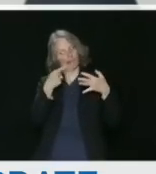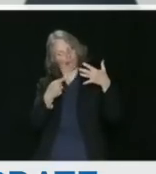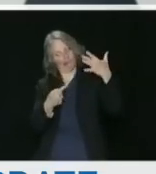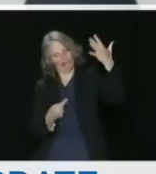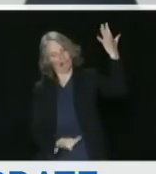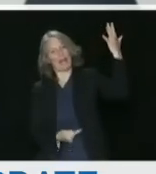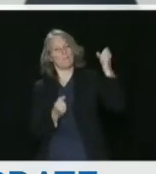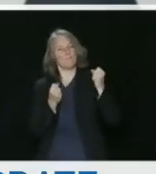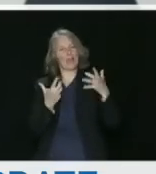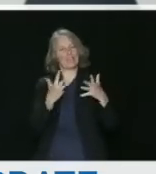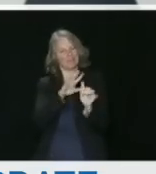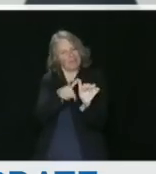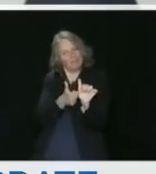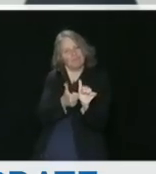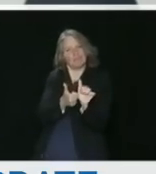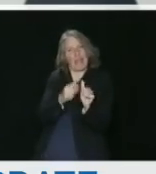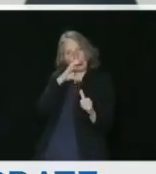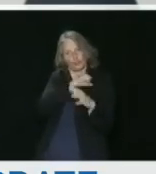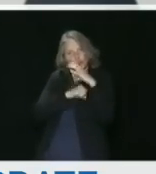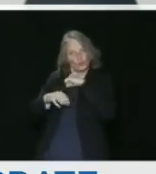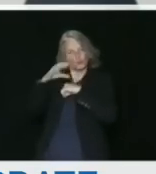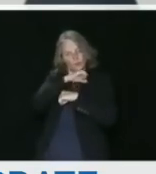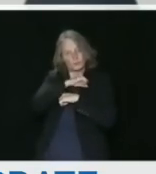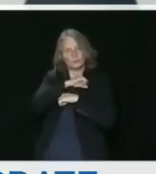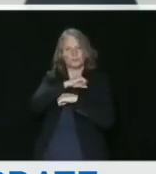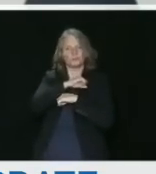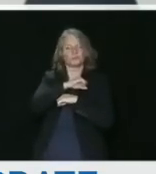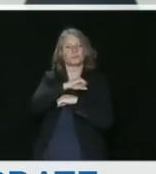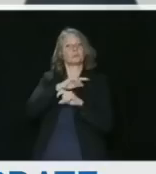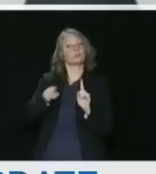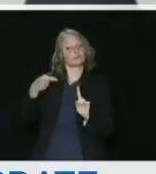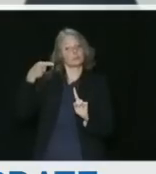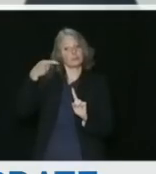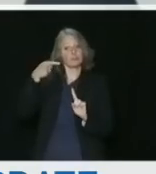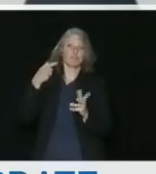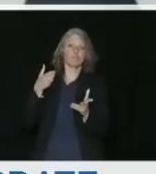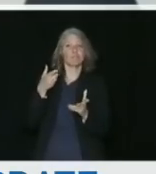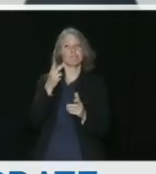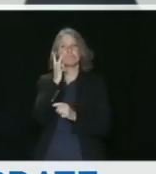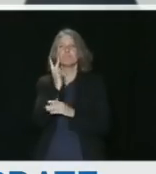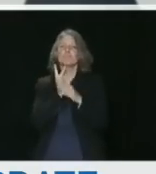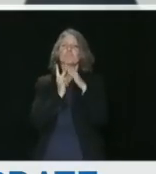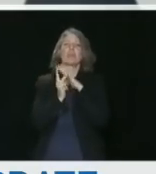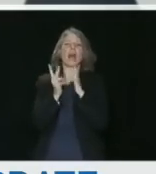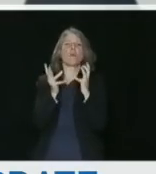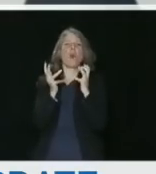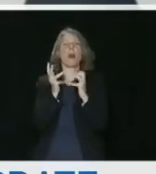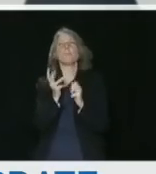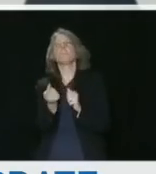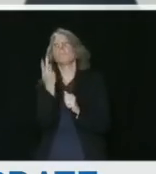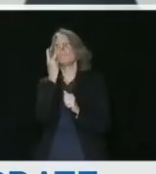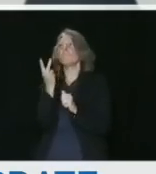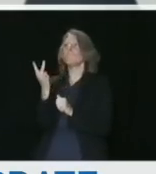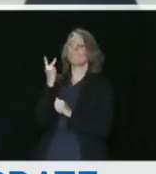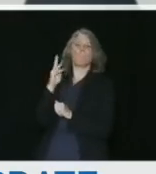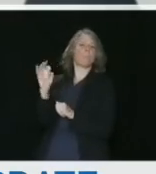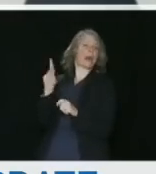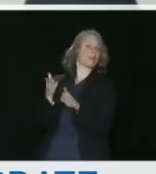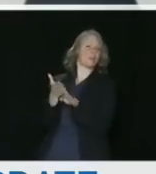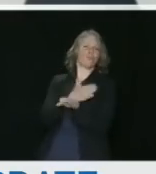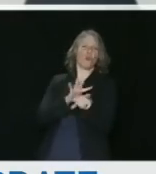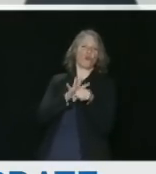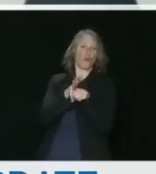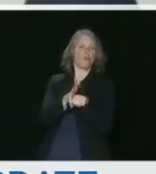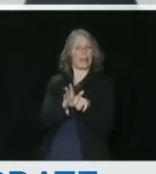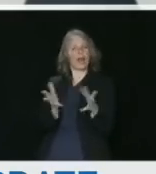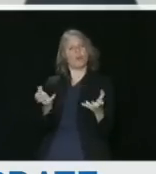terms of, as you say, trying to get back to sort of the world we'd love to see pre-COVID. And I think what we're focusing on here